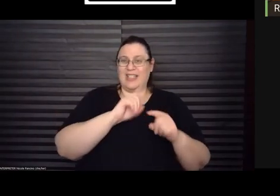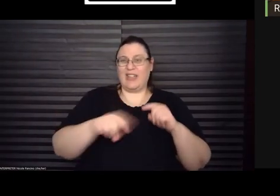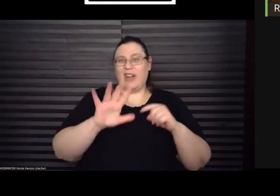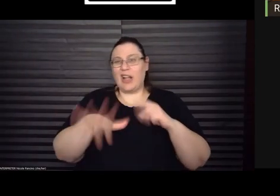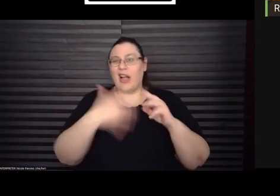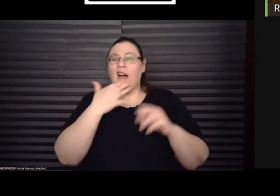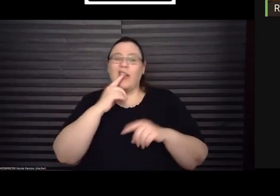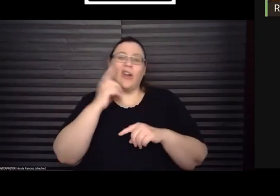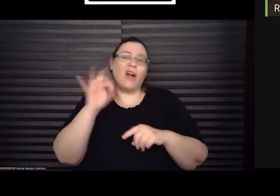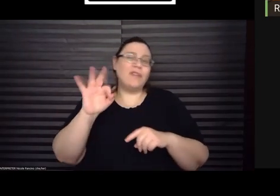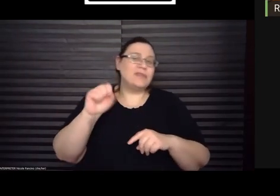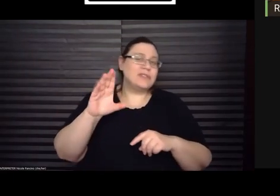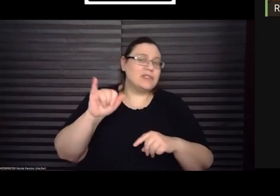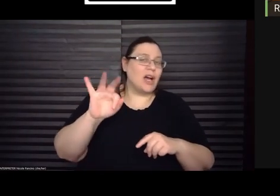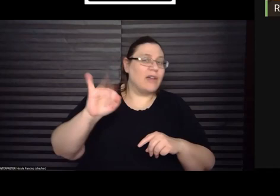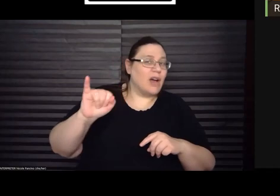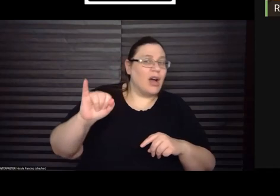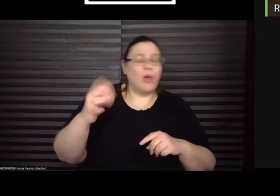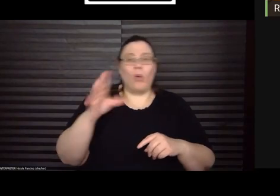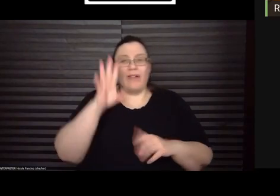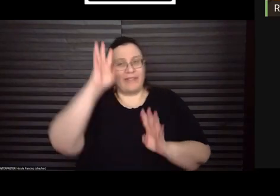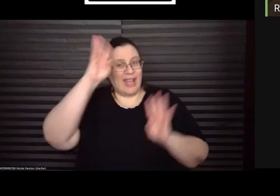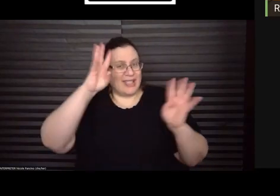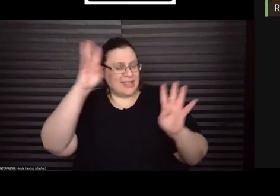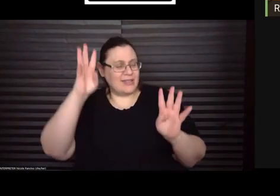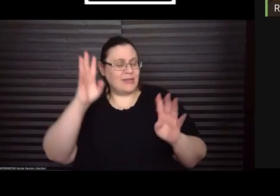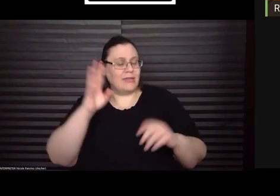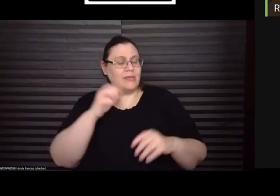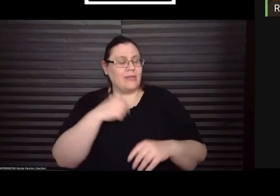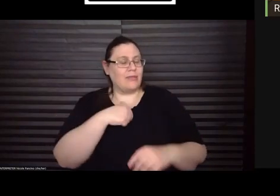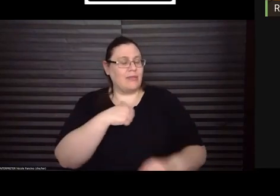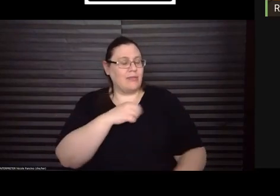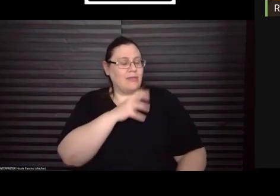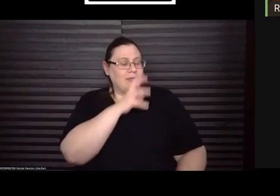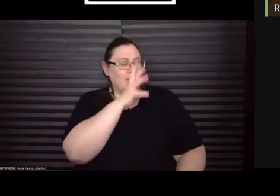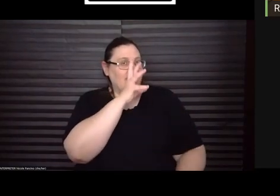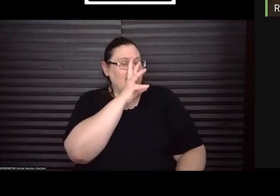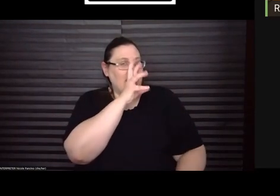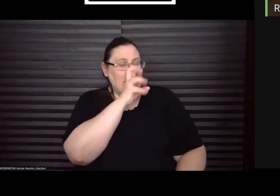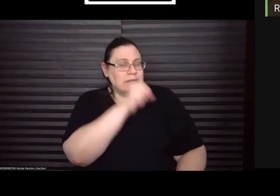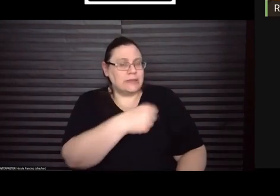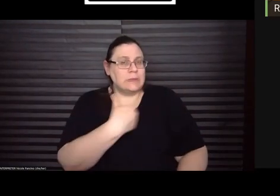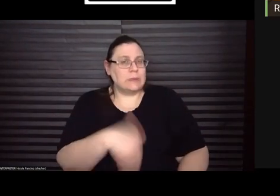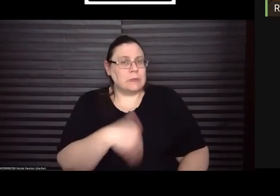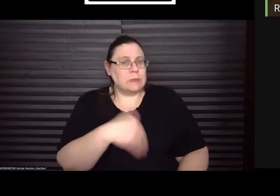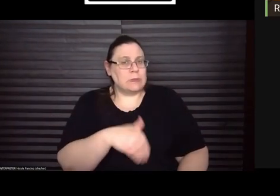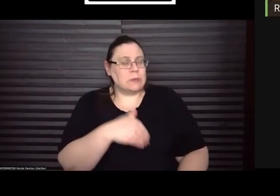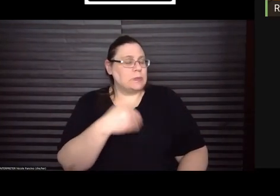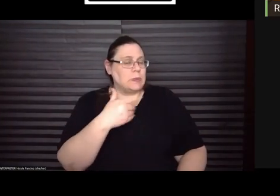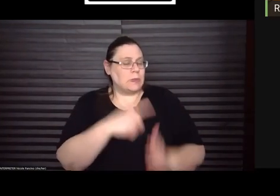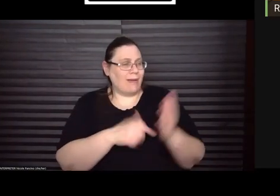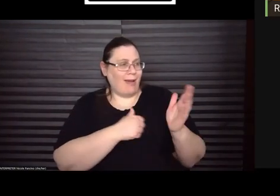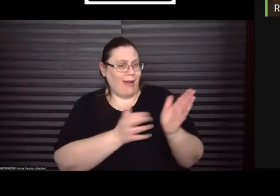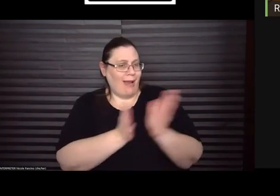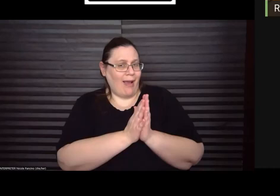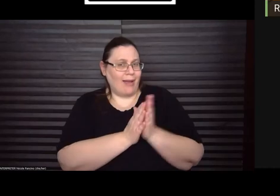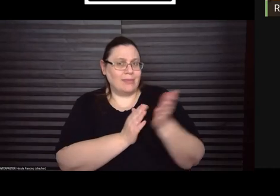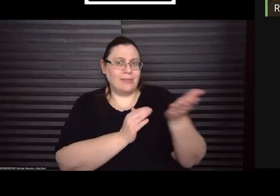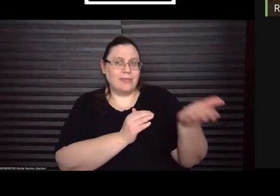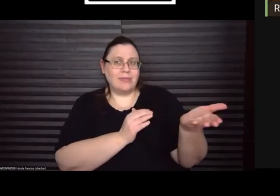of science fiction or fantasy, which I found to be just utterly fascinating. And all I can really ask